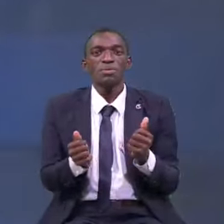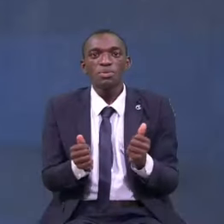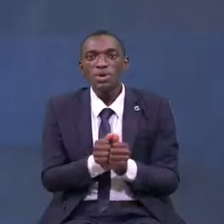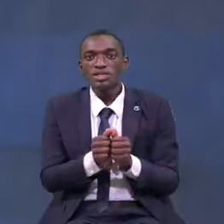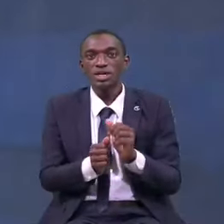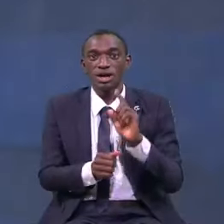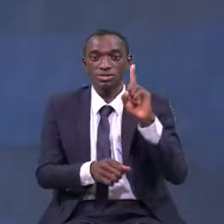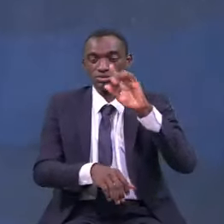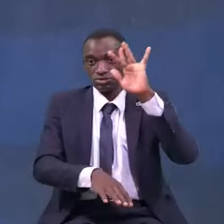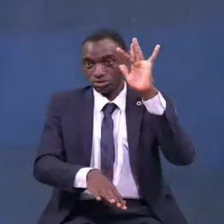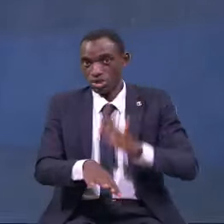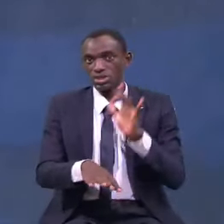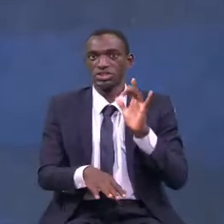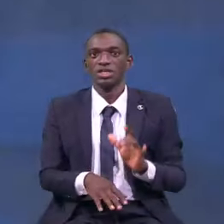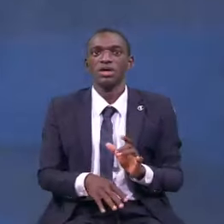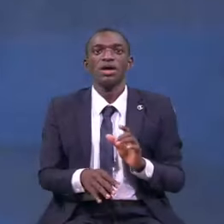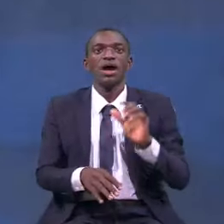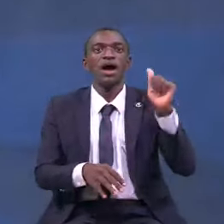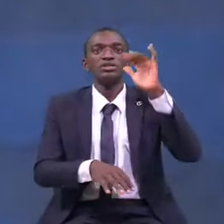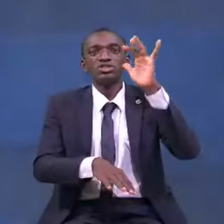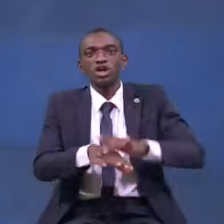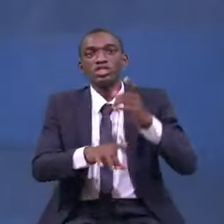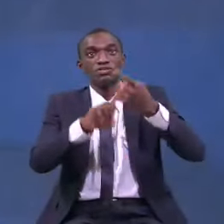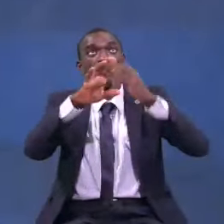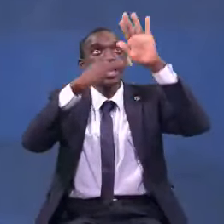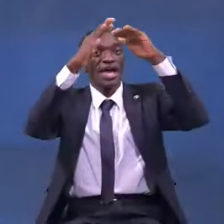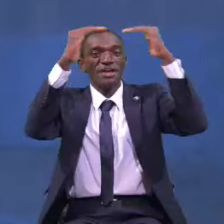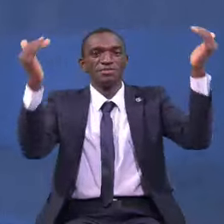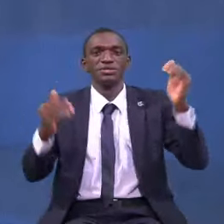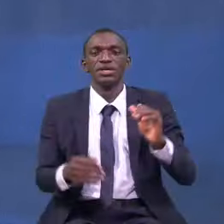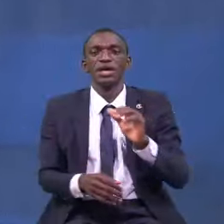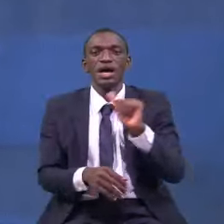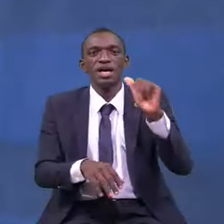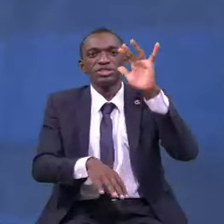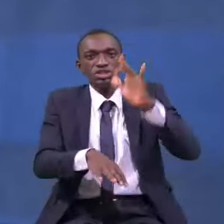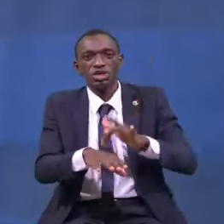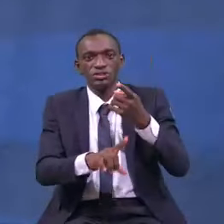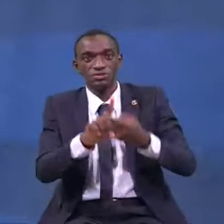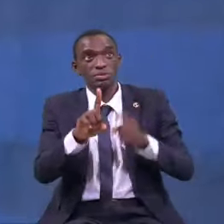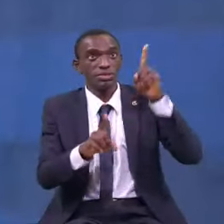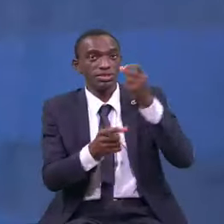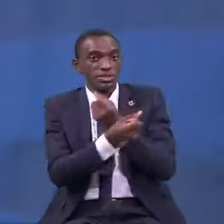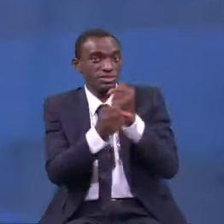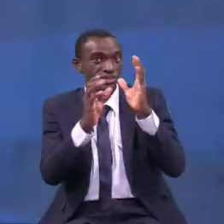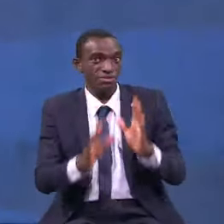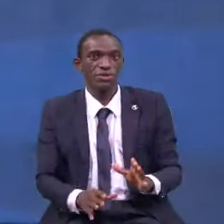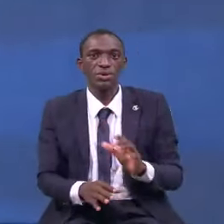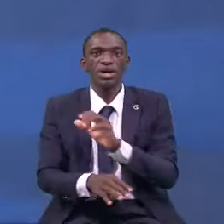a touch from heaven, a touch from the Savior, a touch from the